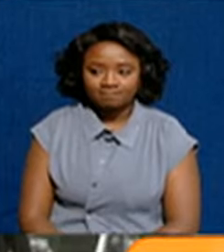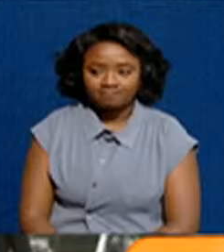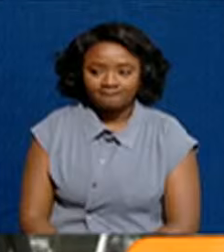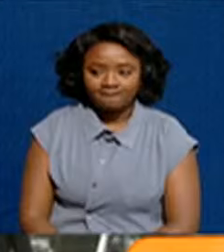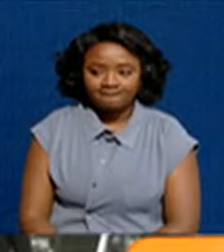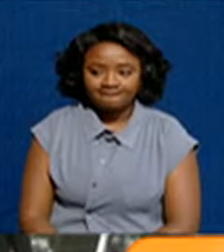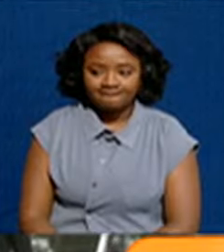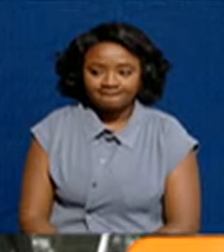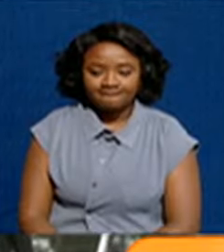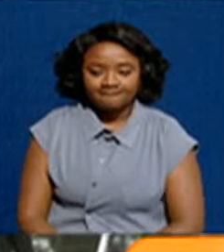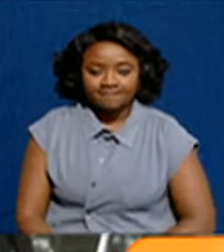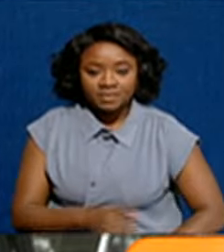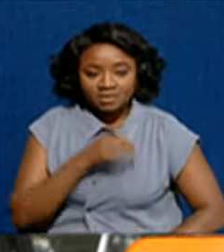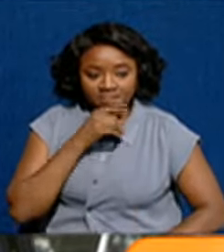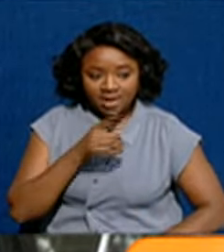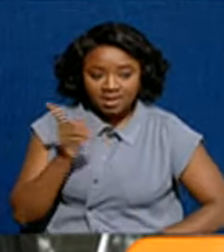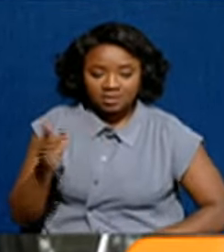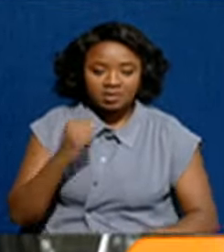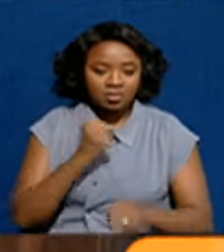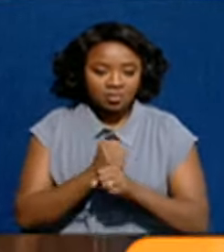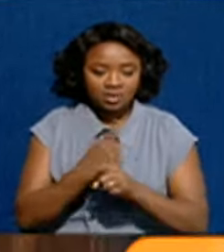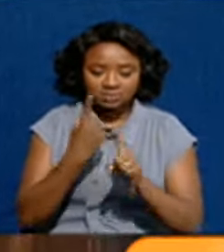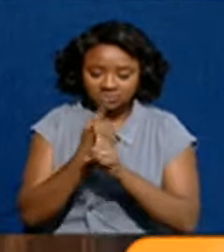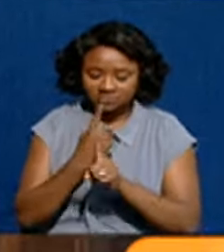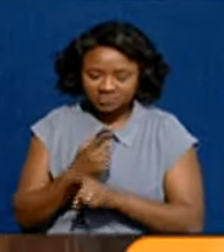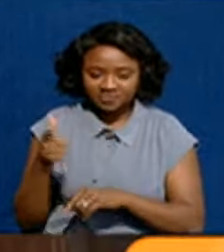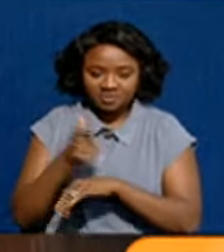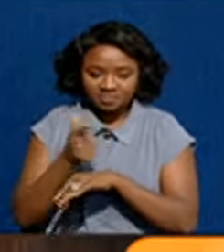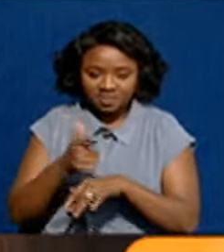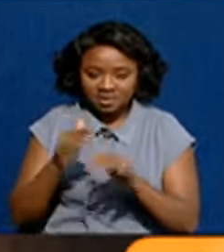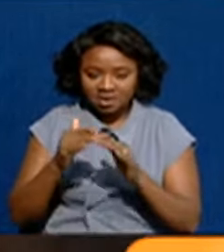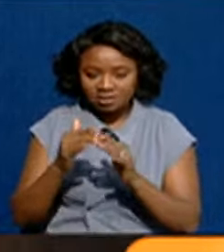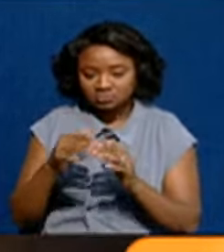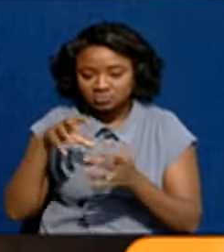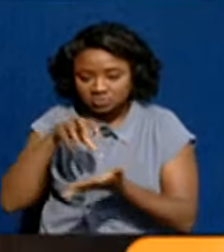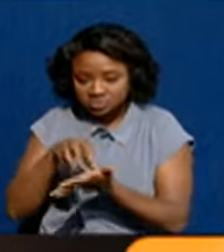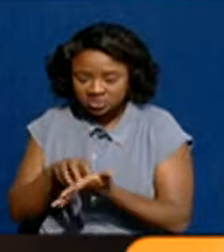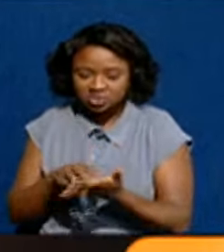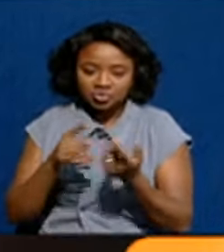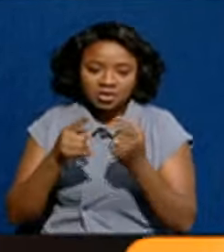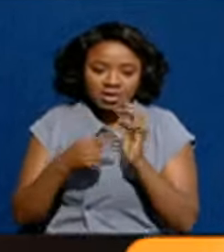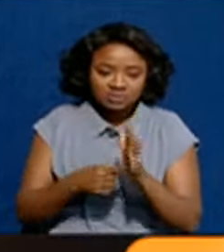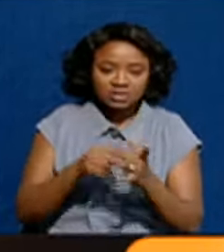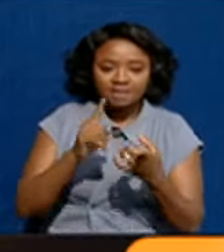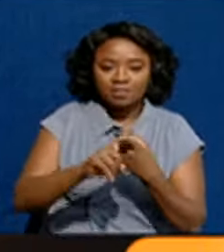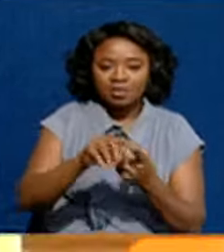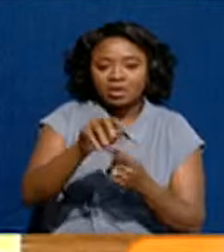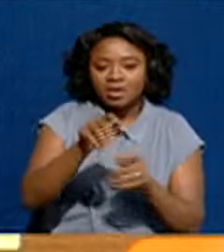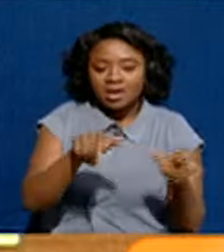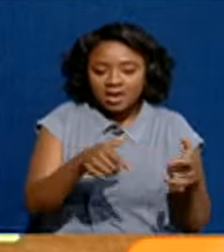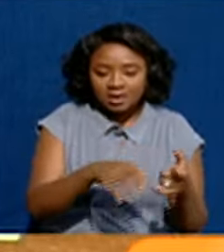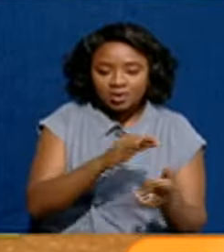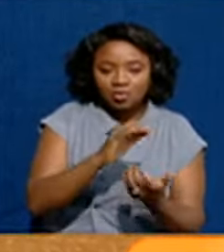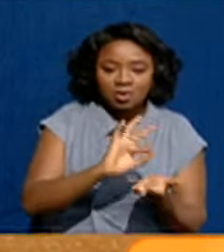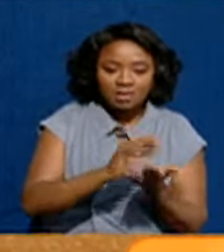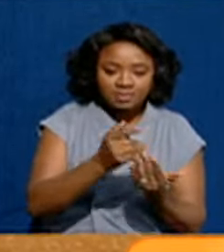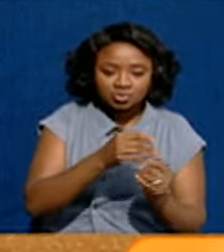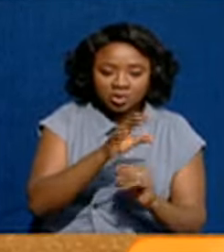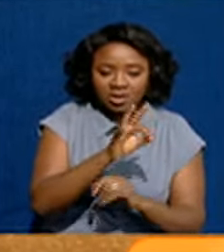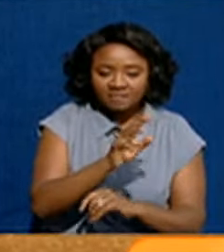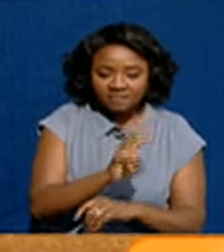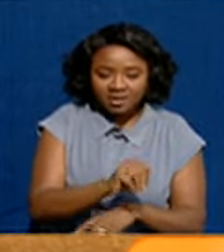Oyier, who worked with several media houses, including the Standard Group's Ktn and Capital FM, passed away